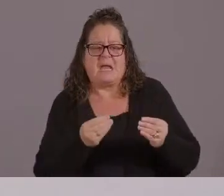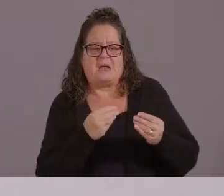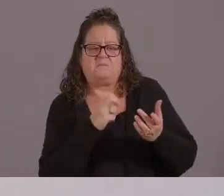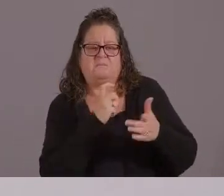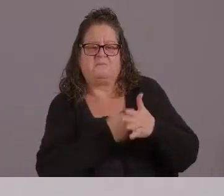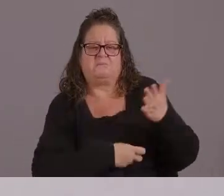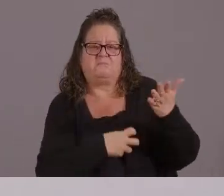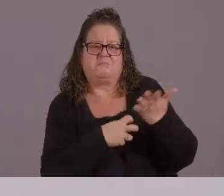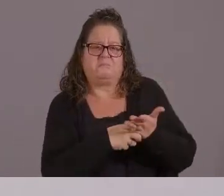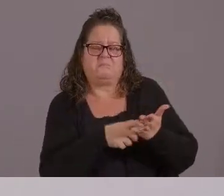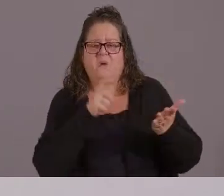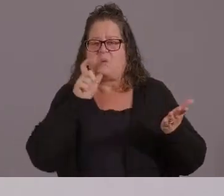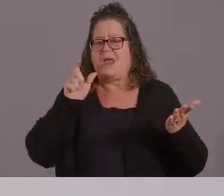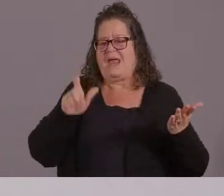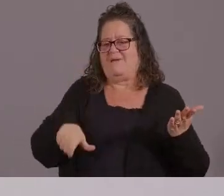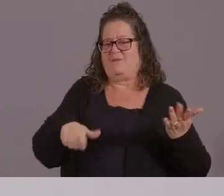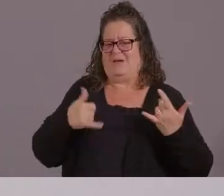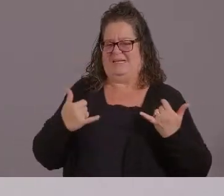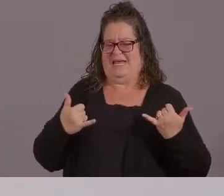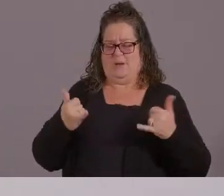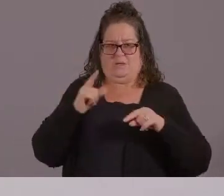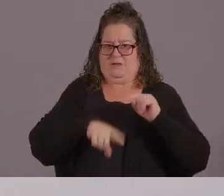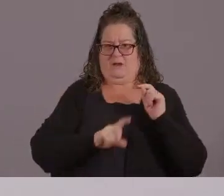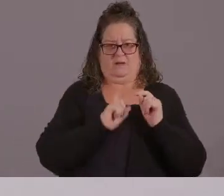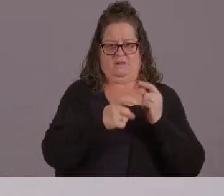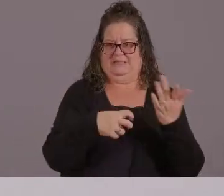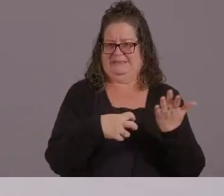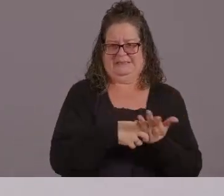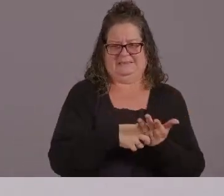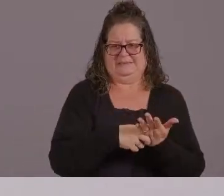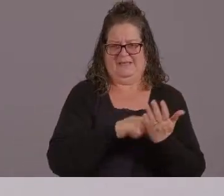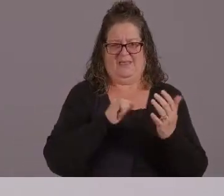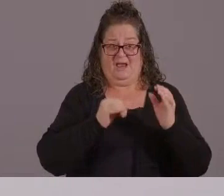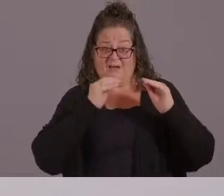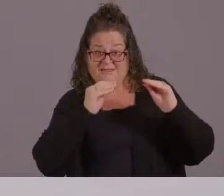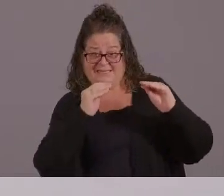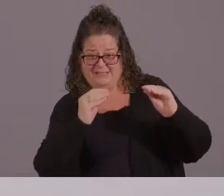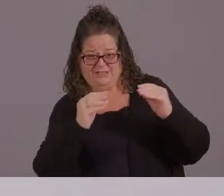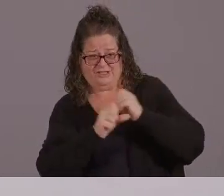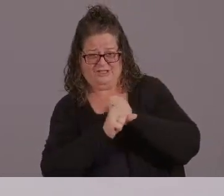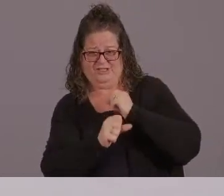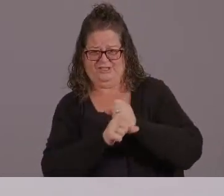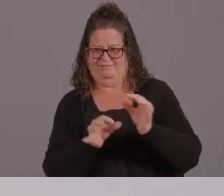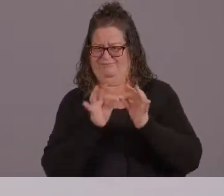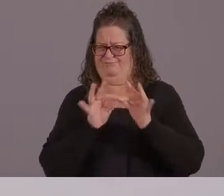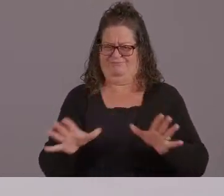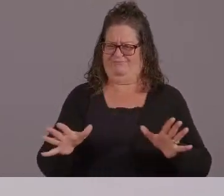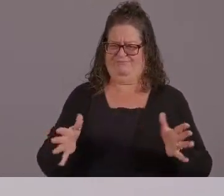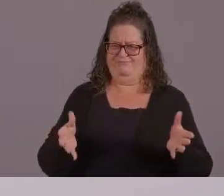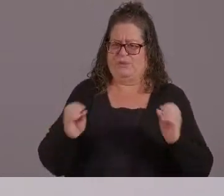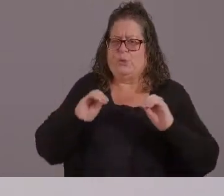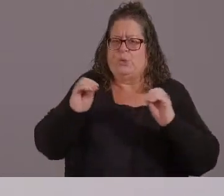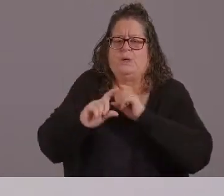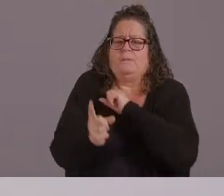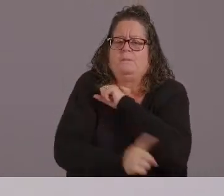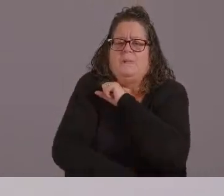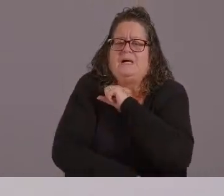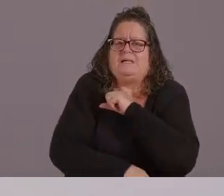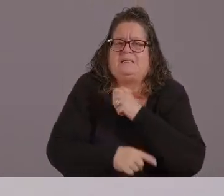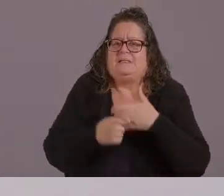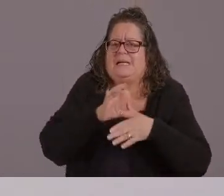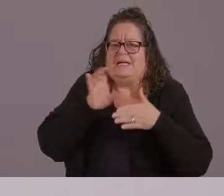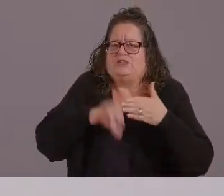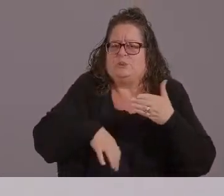conduct that education campaign because, again, no penalty. I mean, why take this away from local governments? It